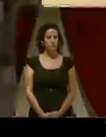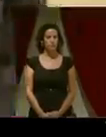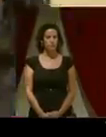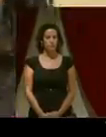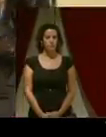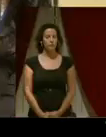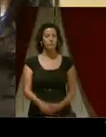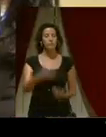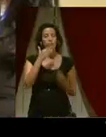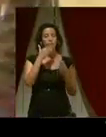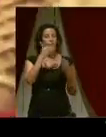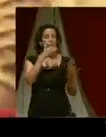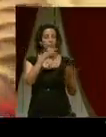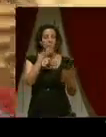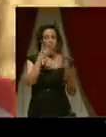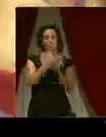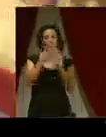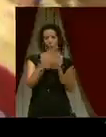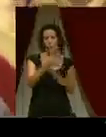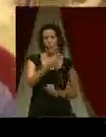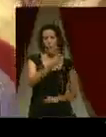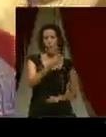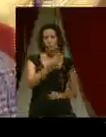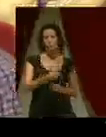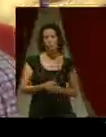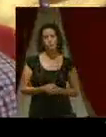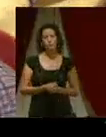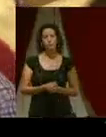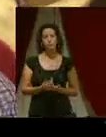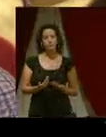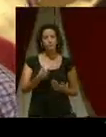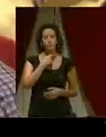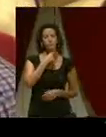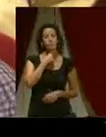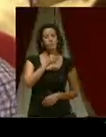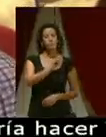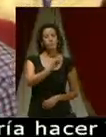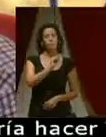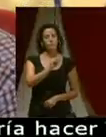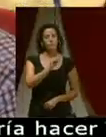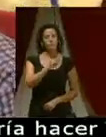Bien, gracias por la exposición, ambas. Thank you very much for your explanation.